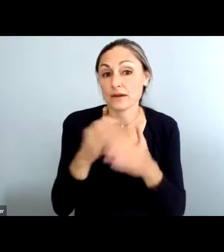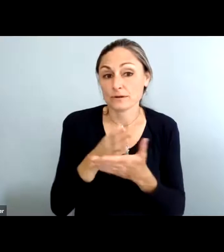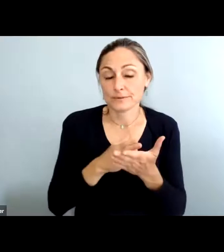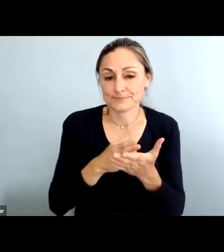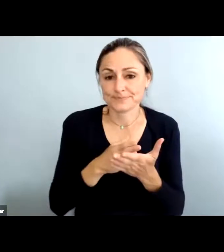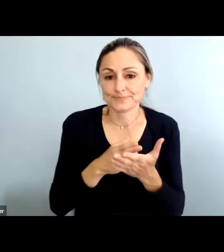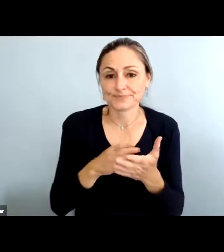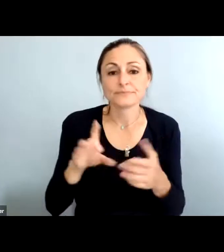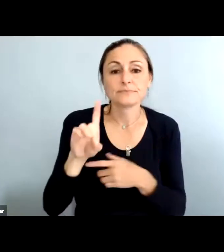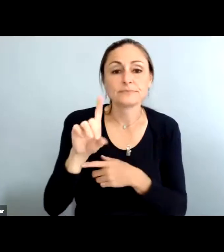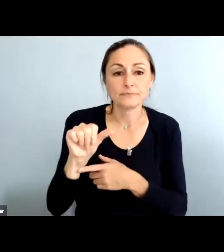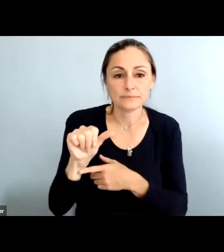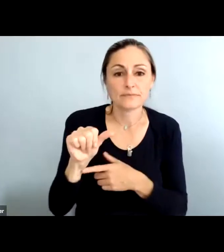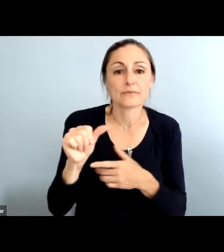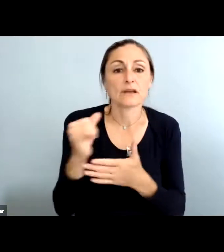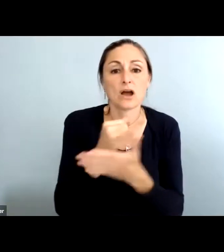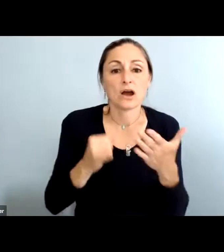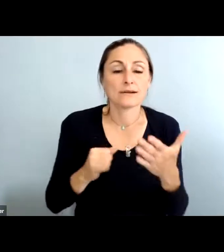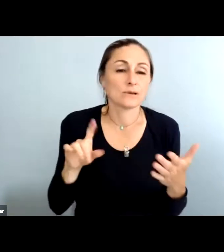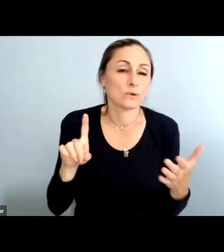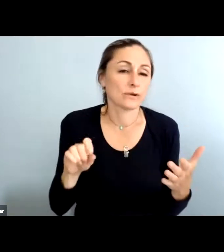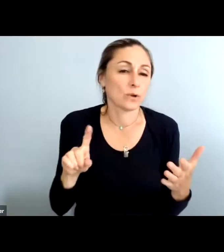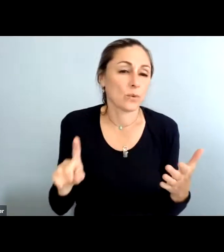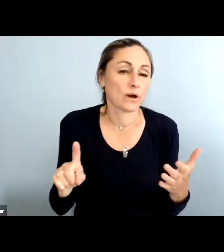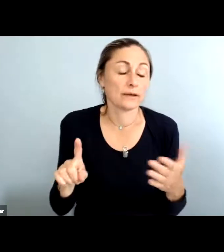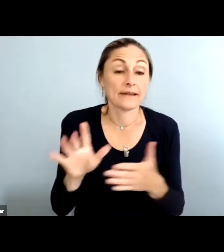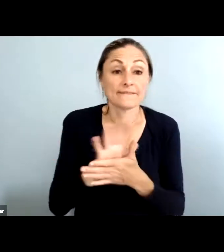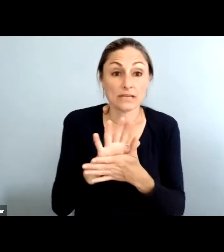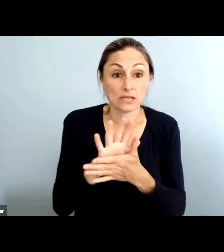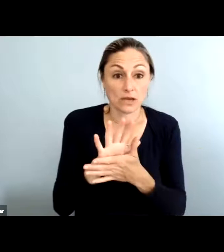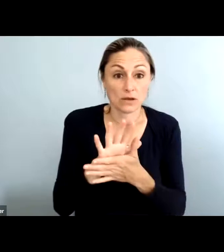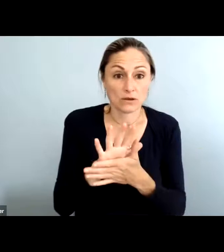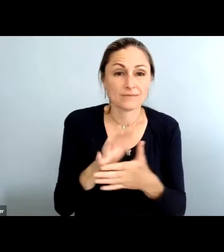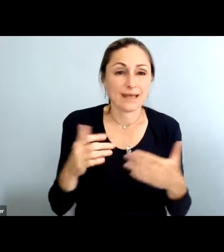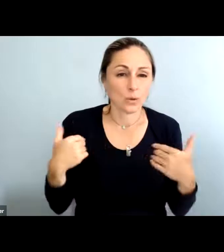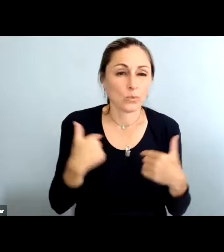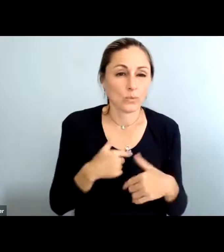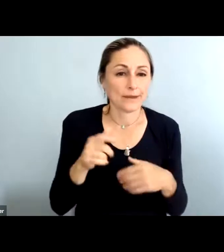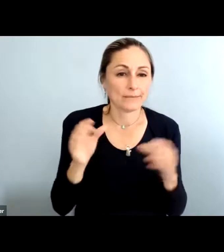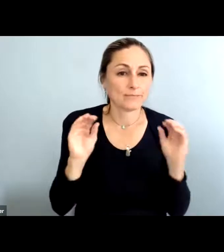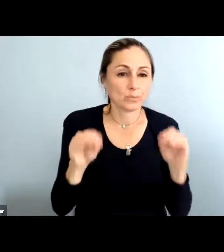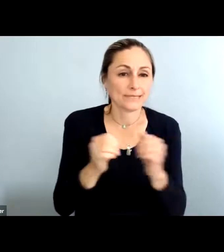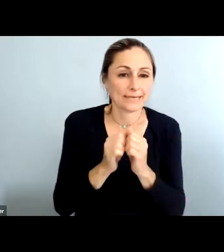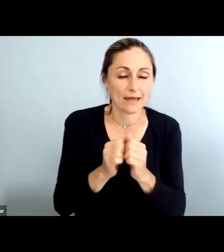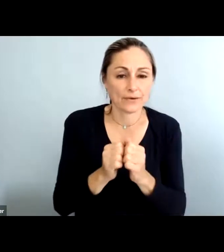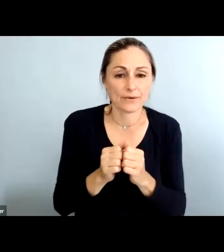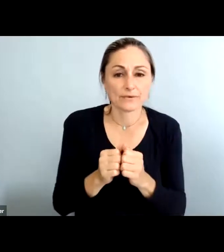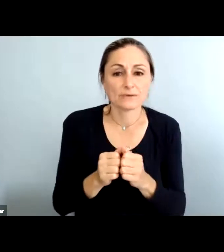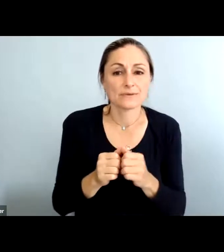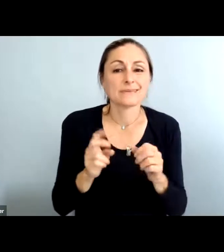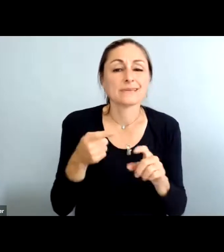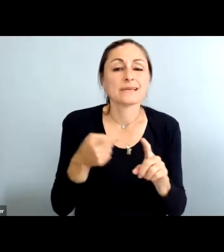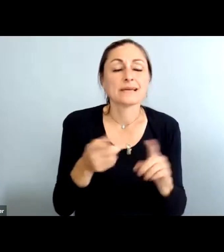is a Disability Arts 101 video that we have put together, which is going is an